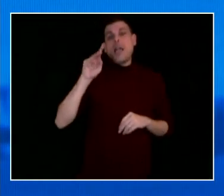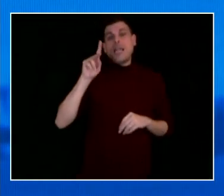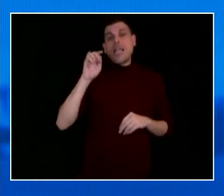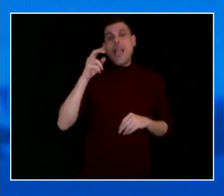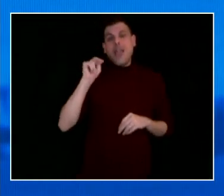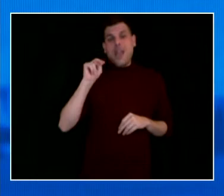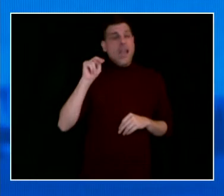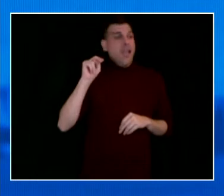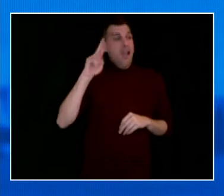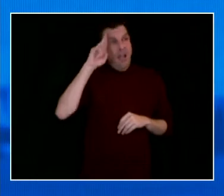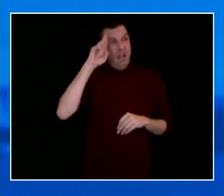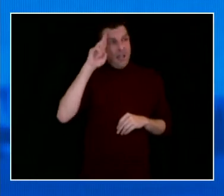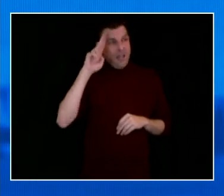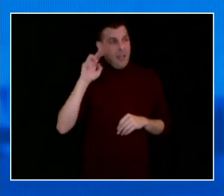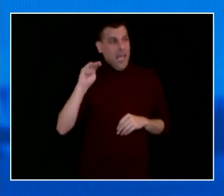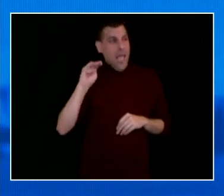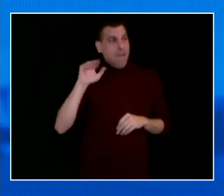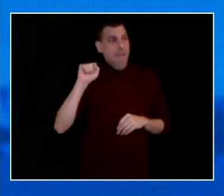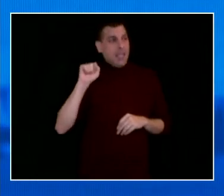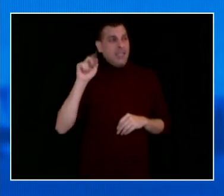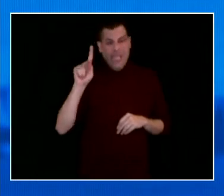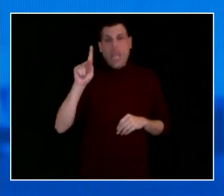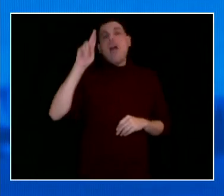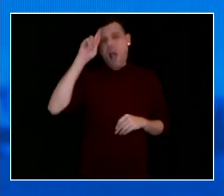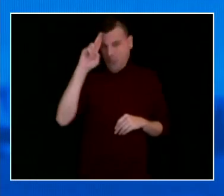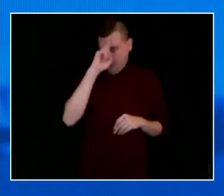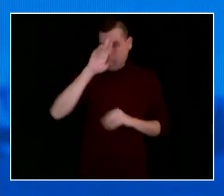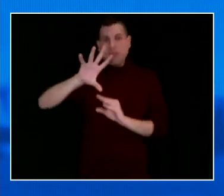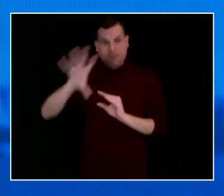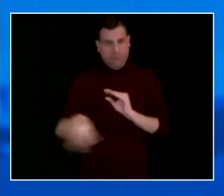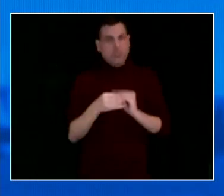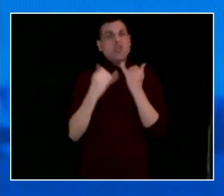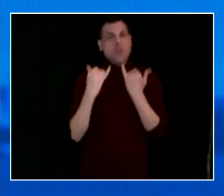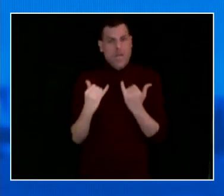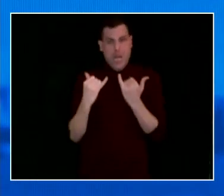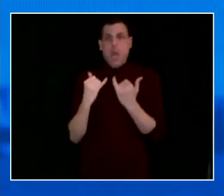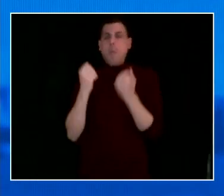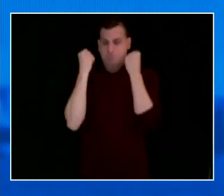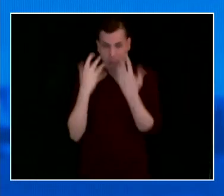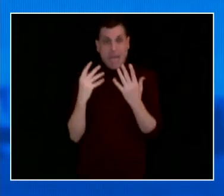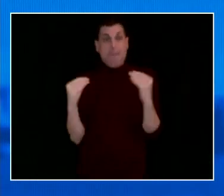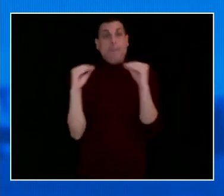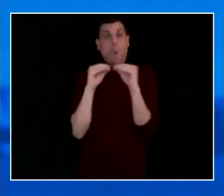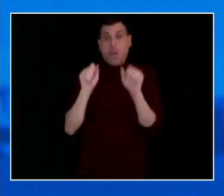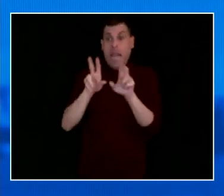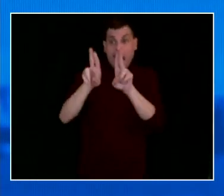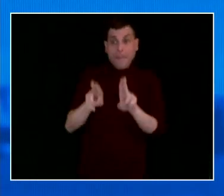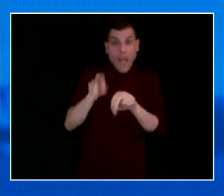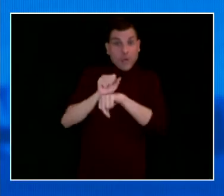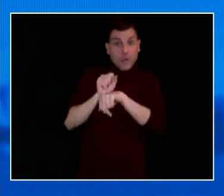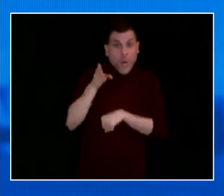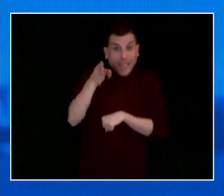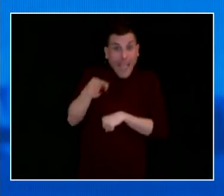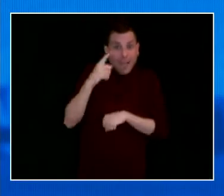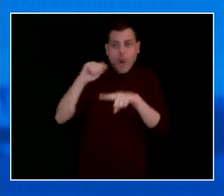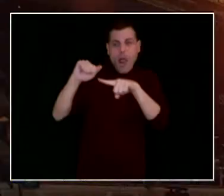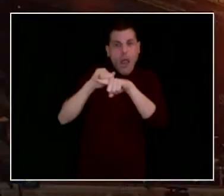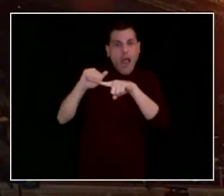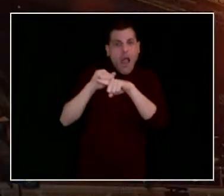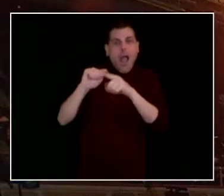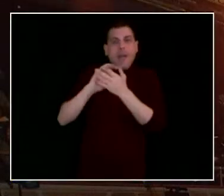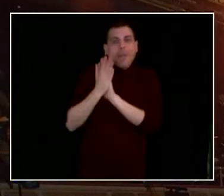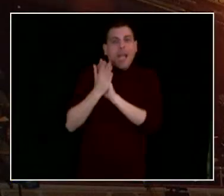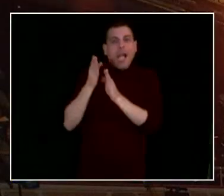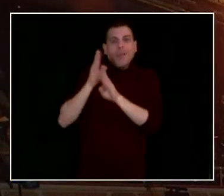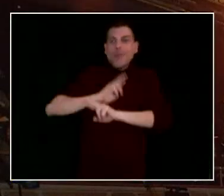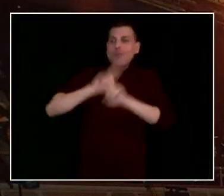network, offering hundreds of high school students work experience in healthcare. Preparing our students